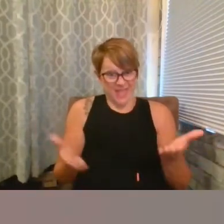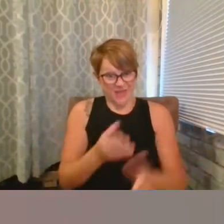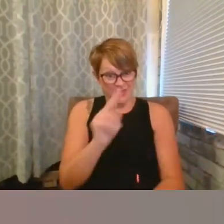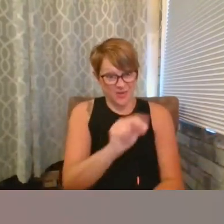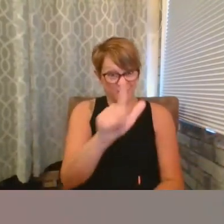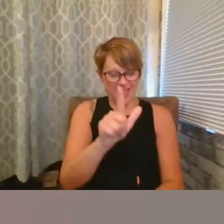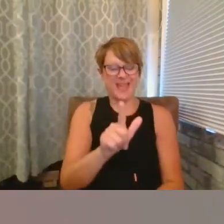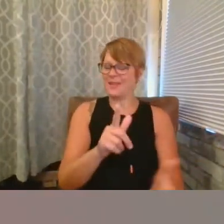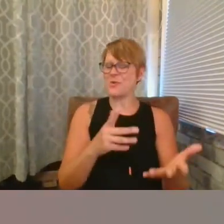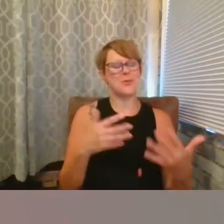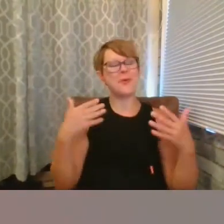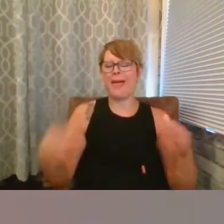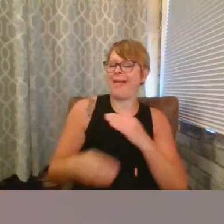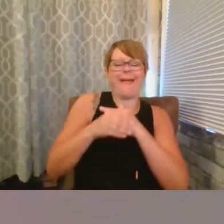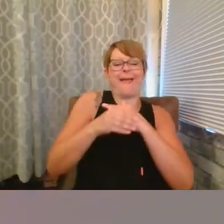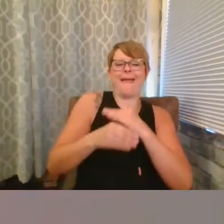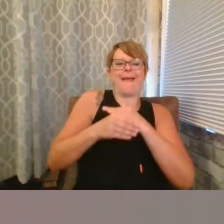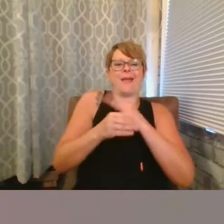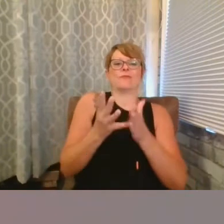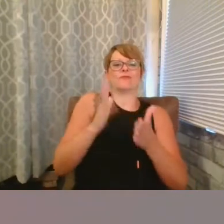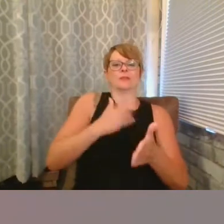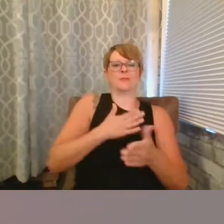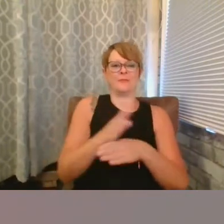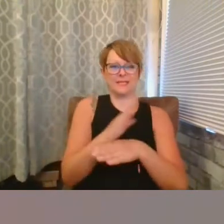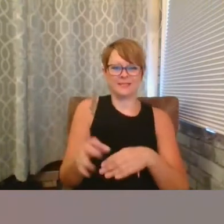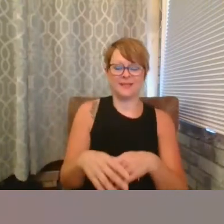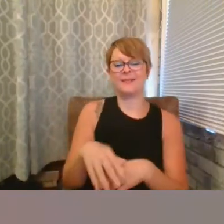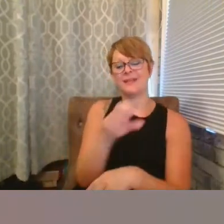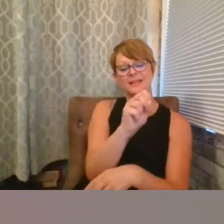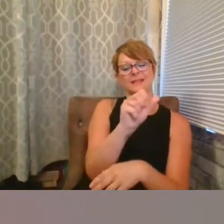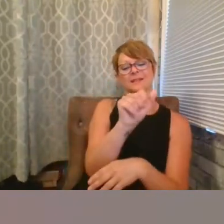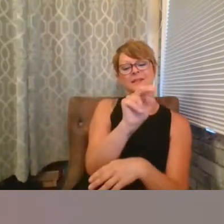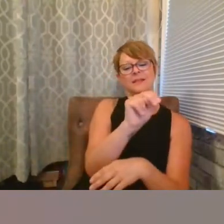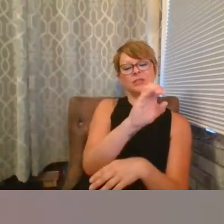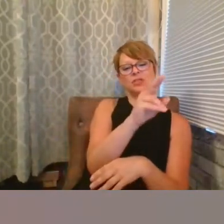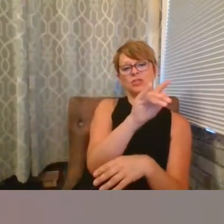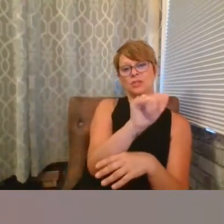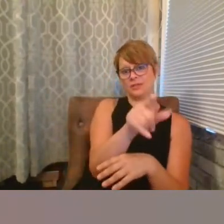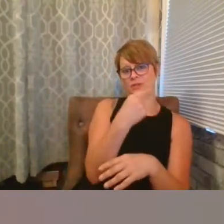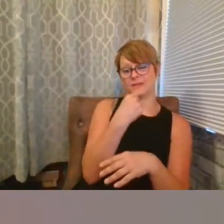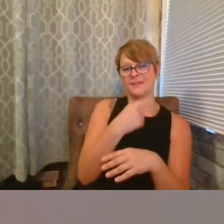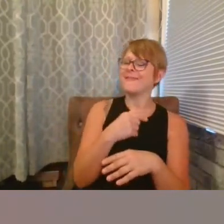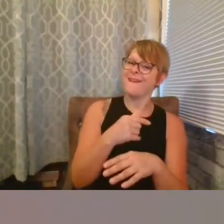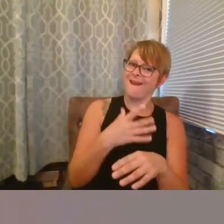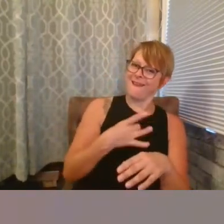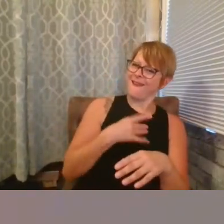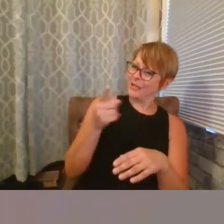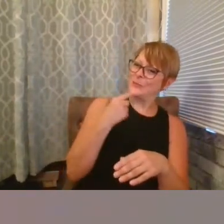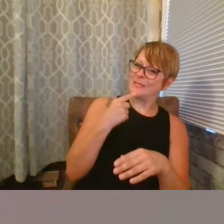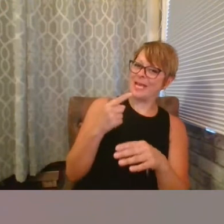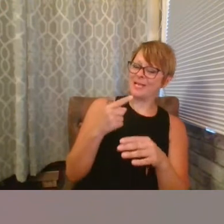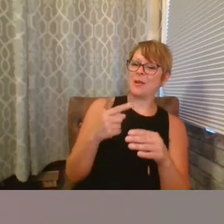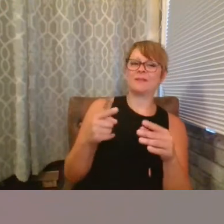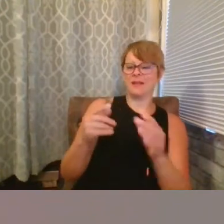Fantastic. I absolutely loved what you said, that statement saying it's not about the competition, rather the cooperation,